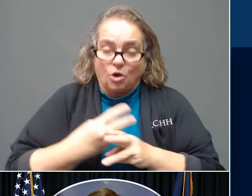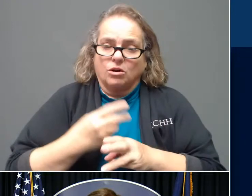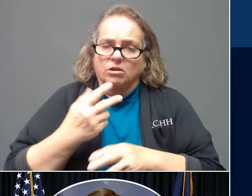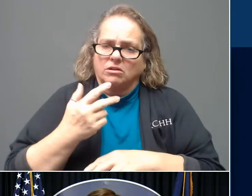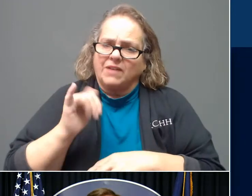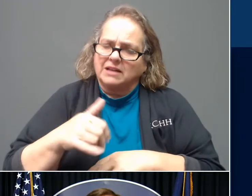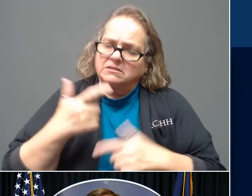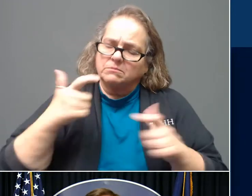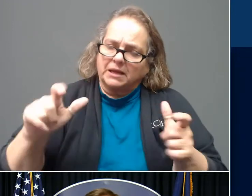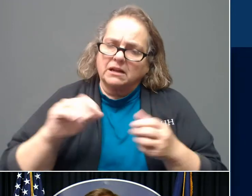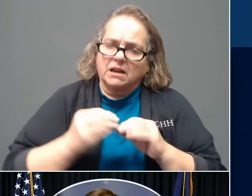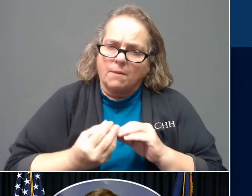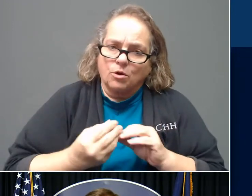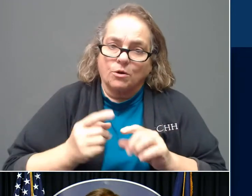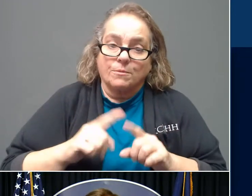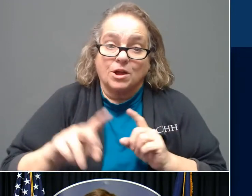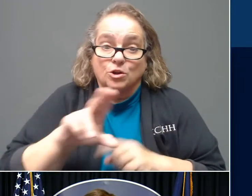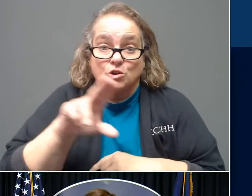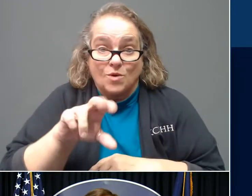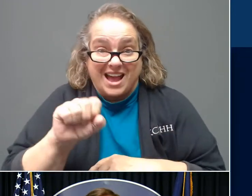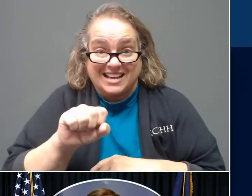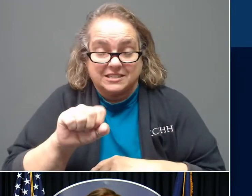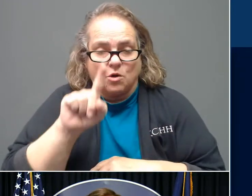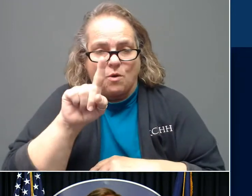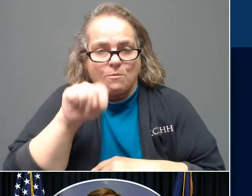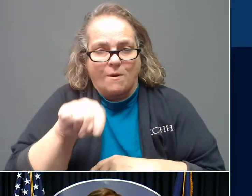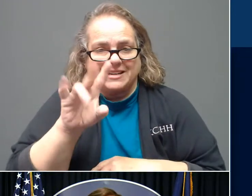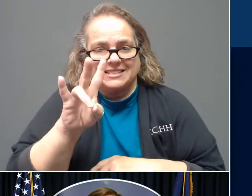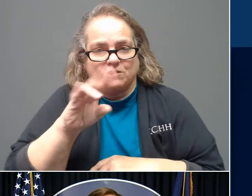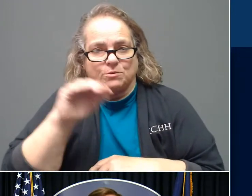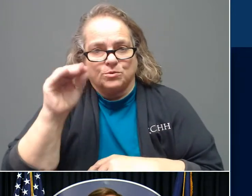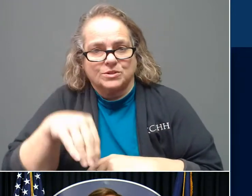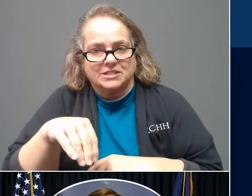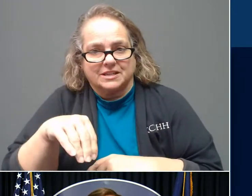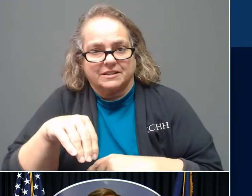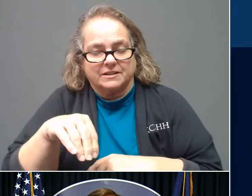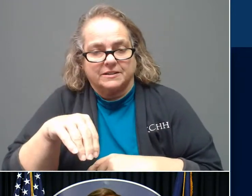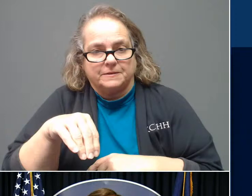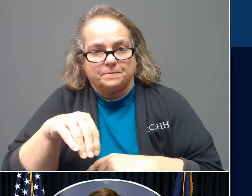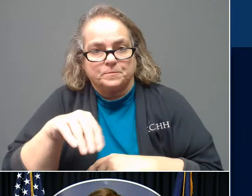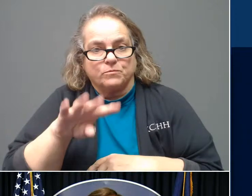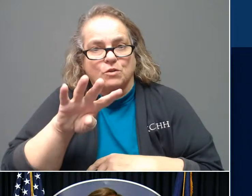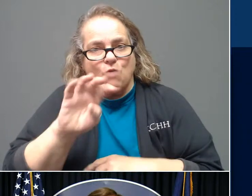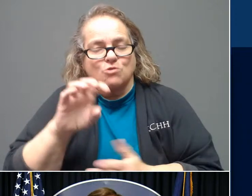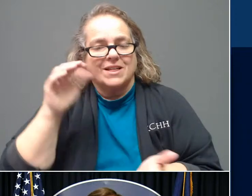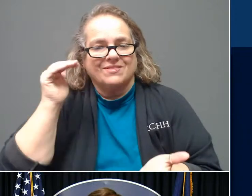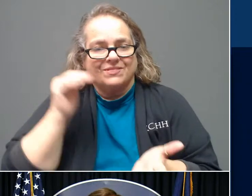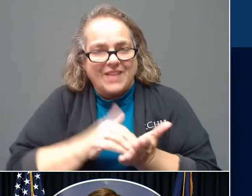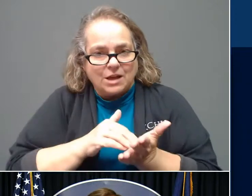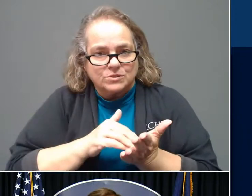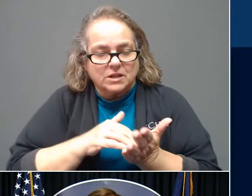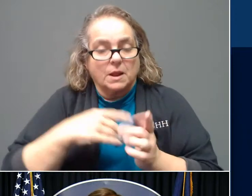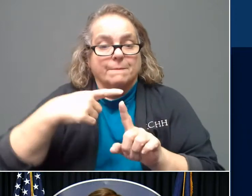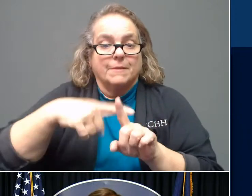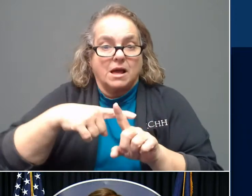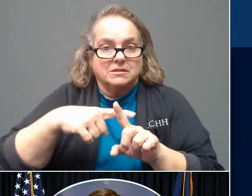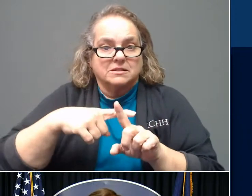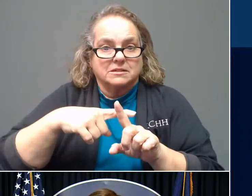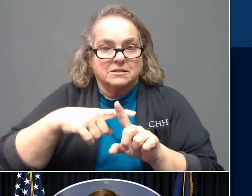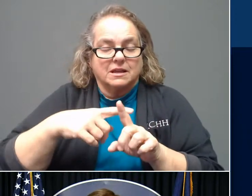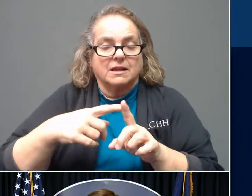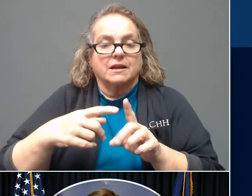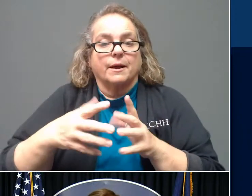States, it's currently 1.7%. We have lost 400,000 plus Americans